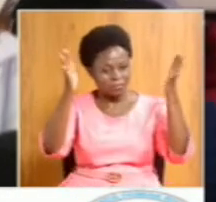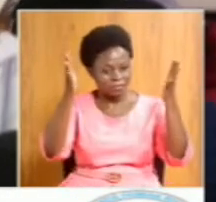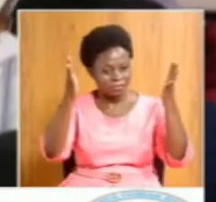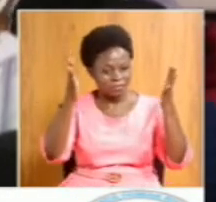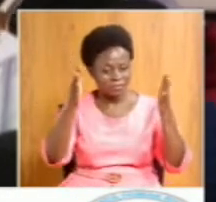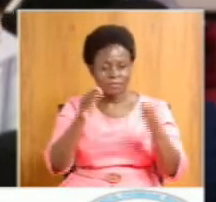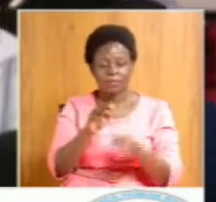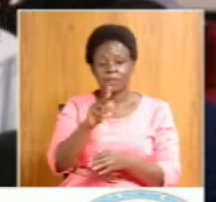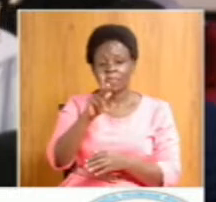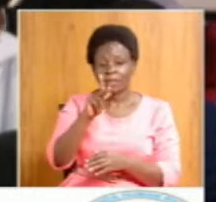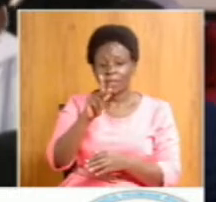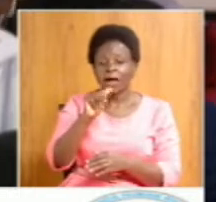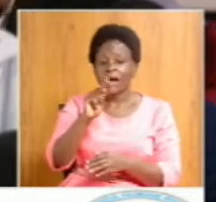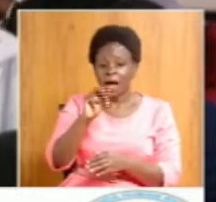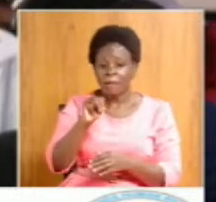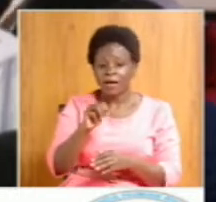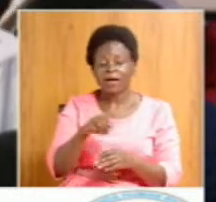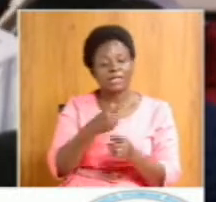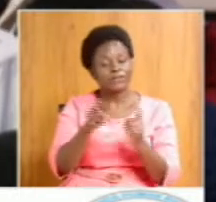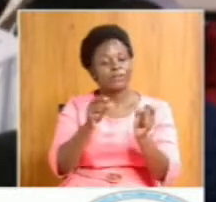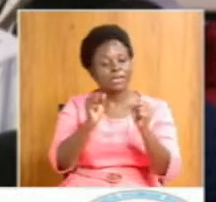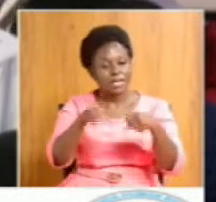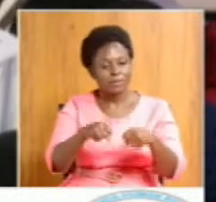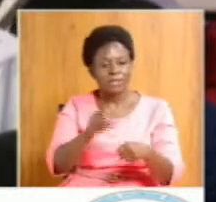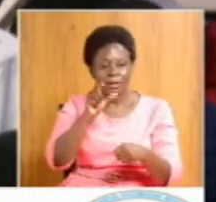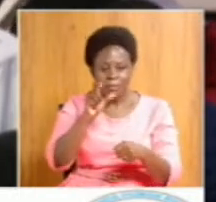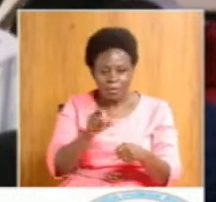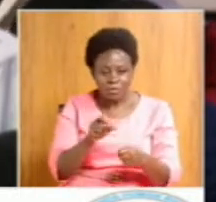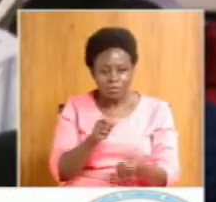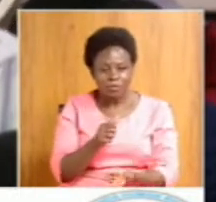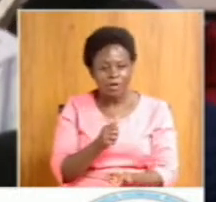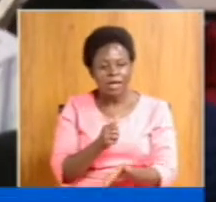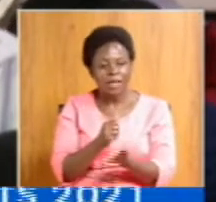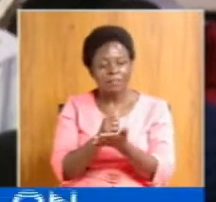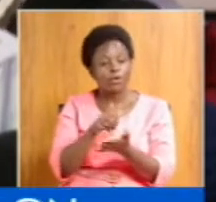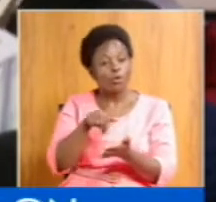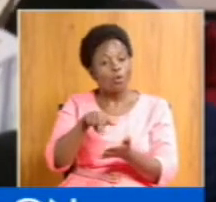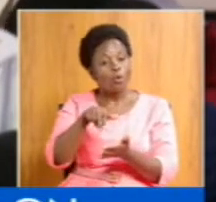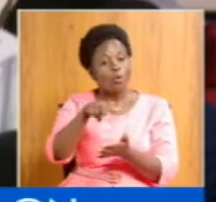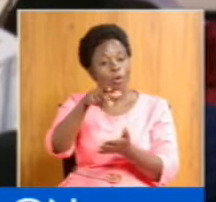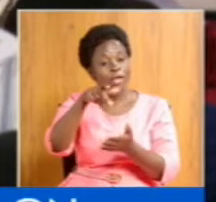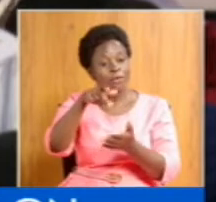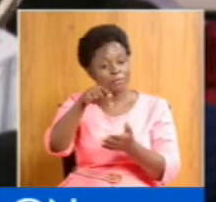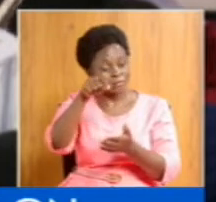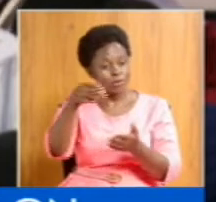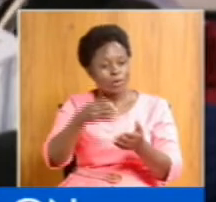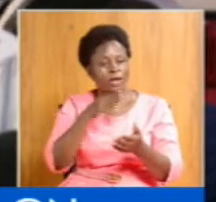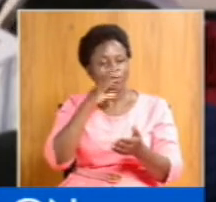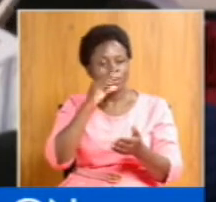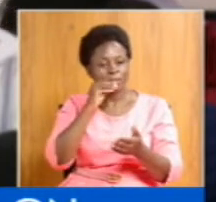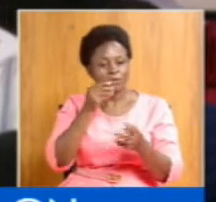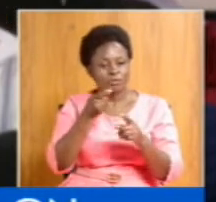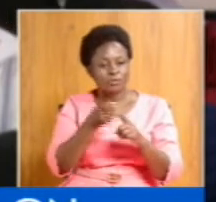Okay, Kamya is differently abled. Somebody is going to help him to walk him to the podium where he will be able to